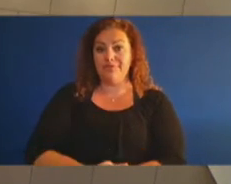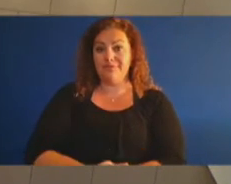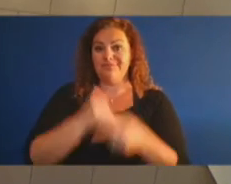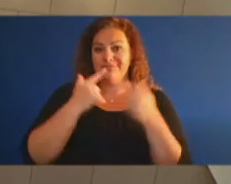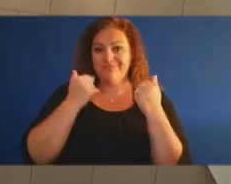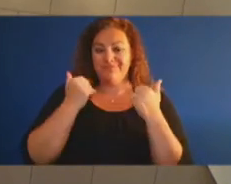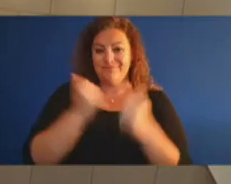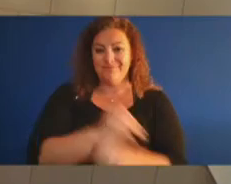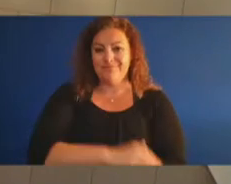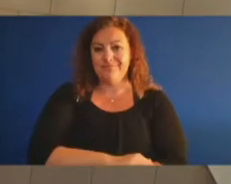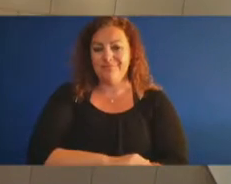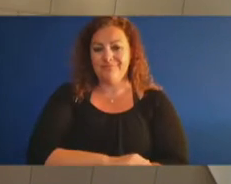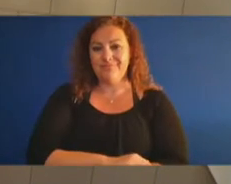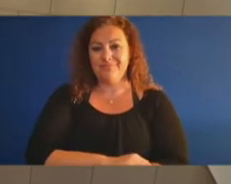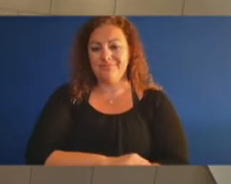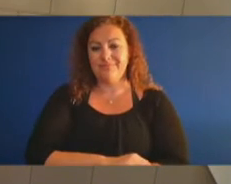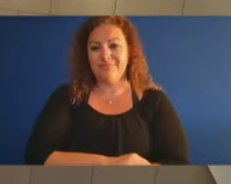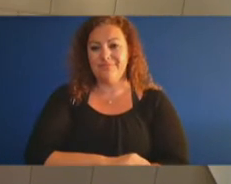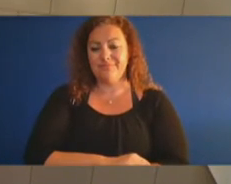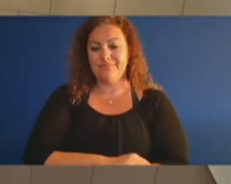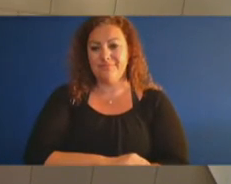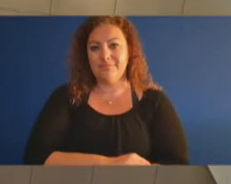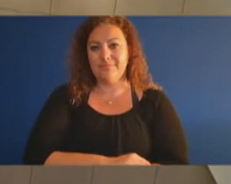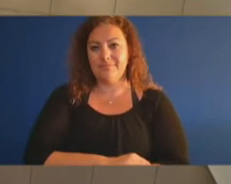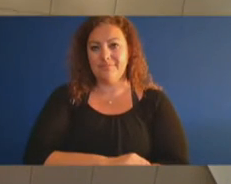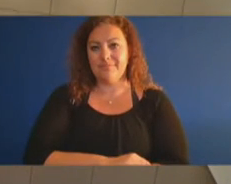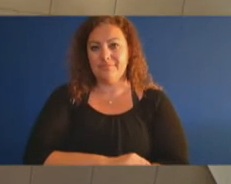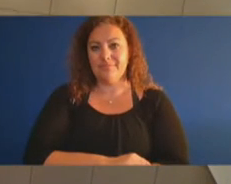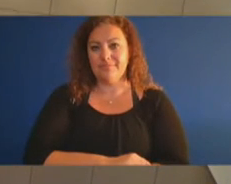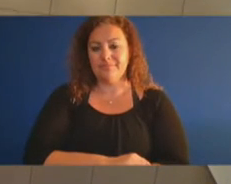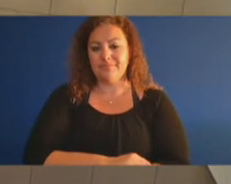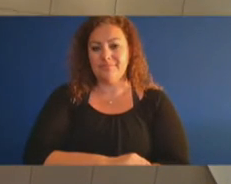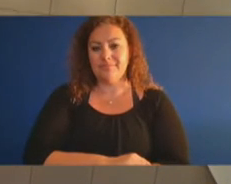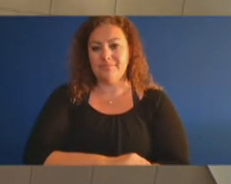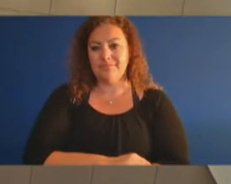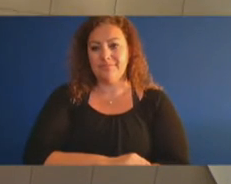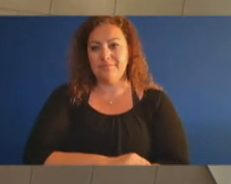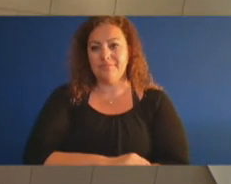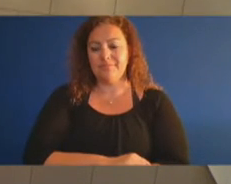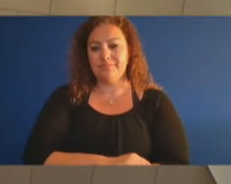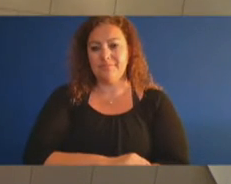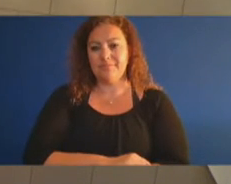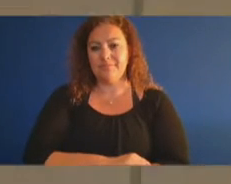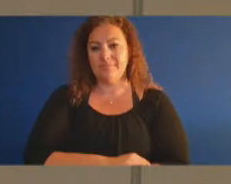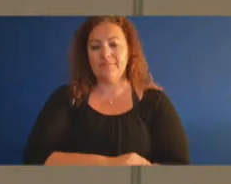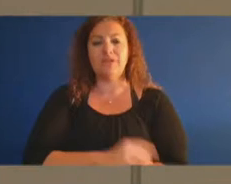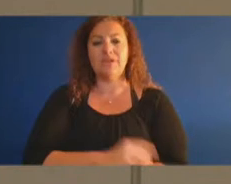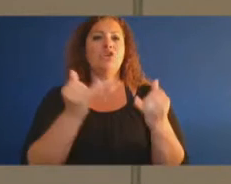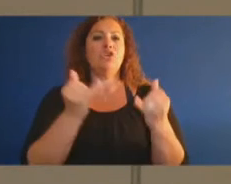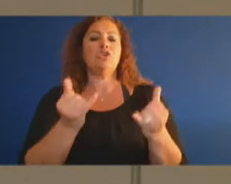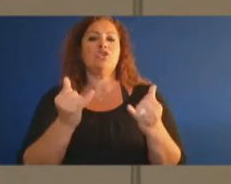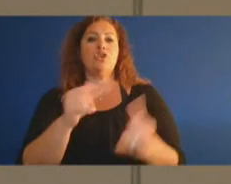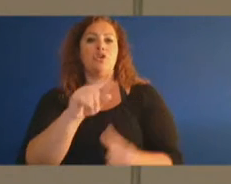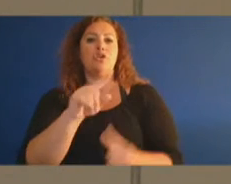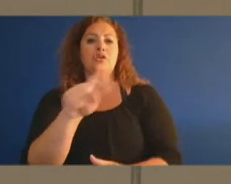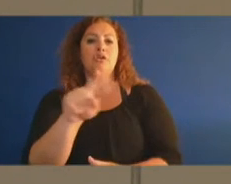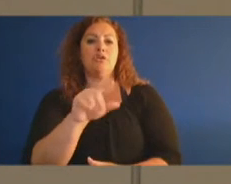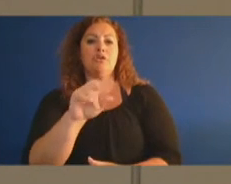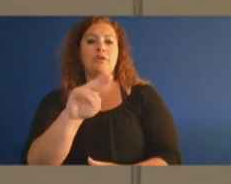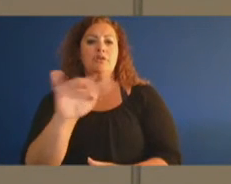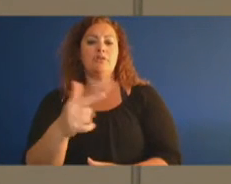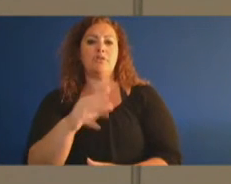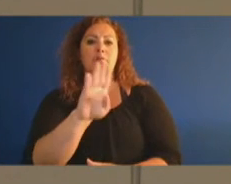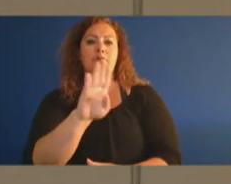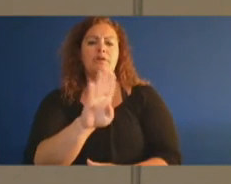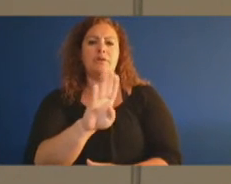well right me the April uh the current zoning is is B1